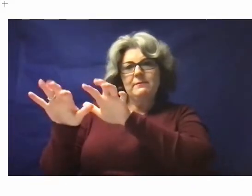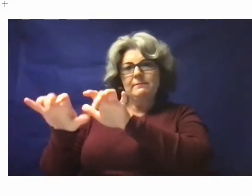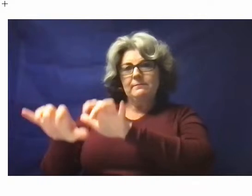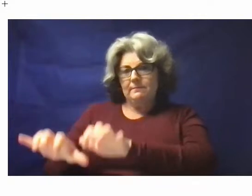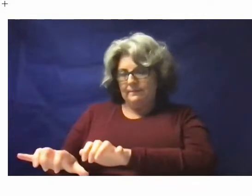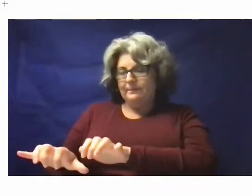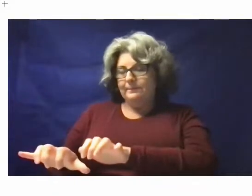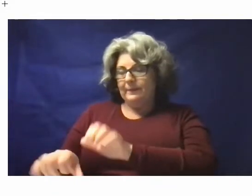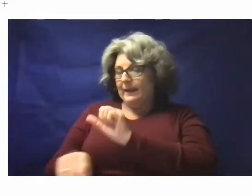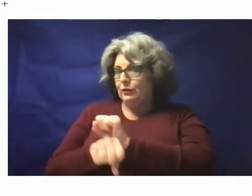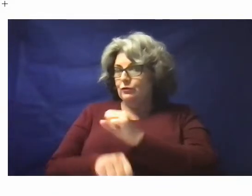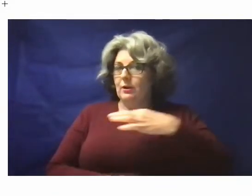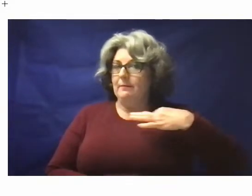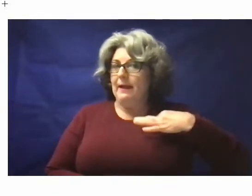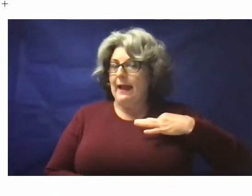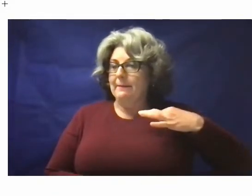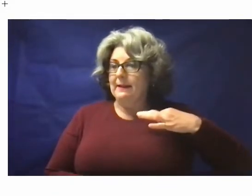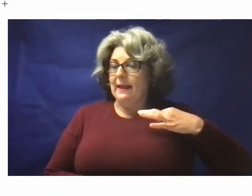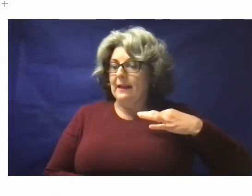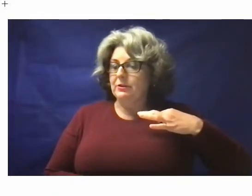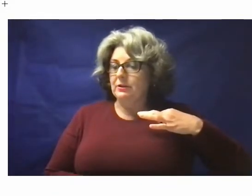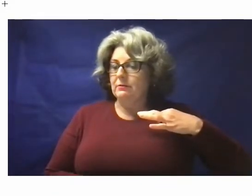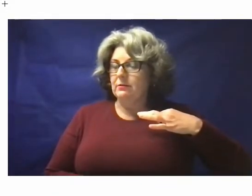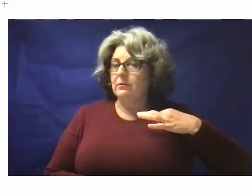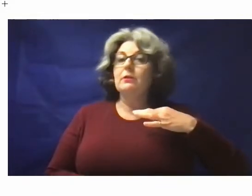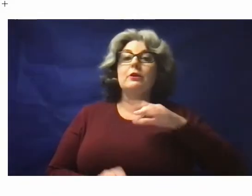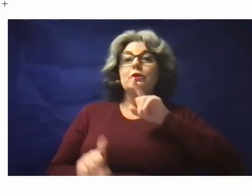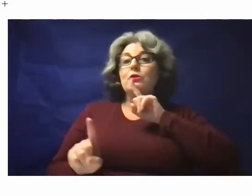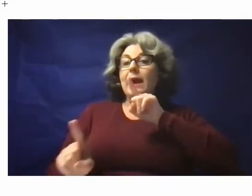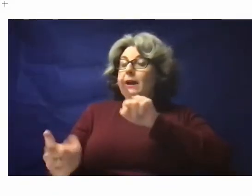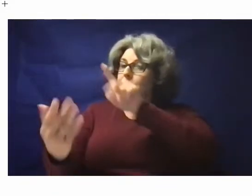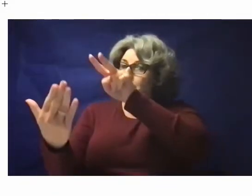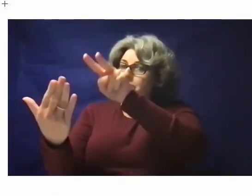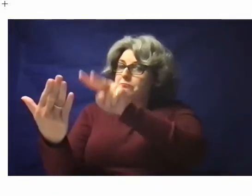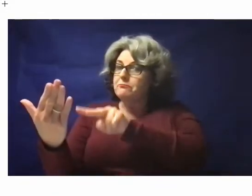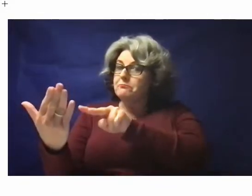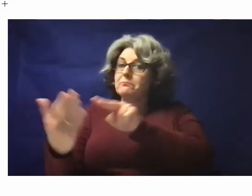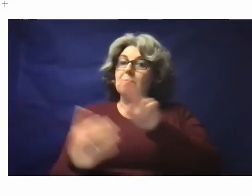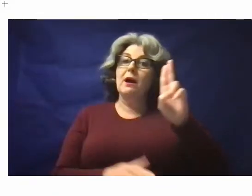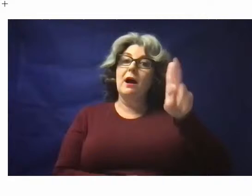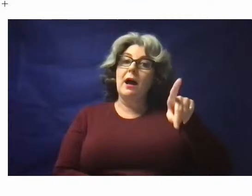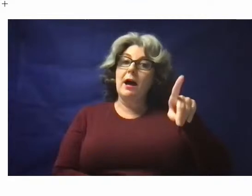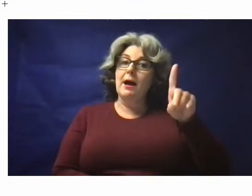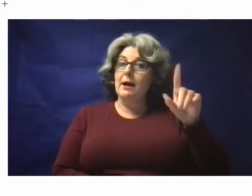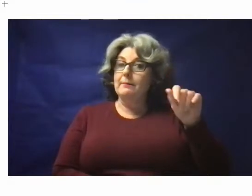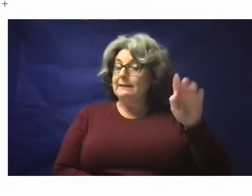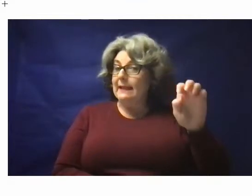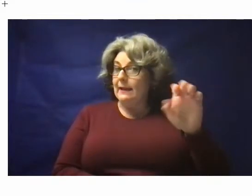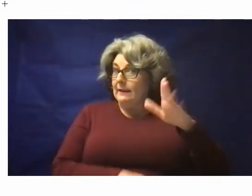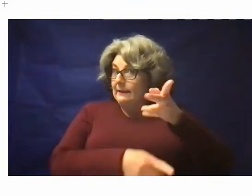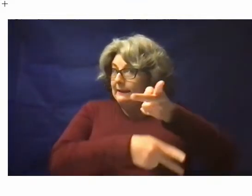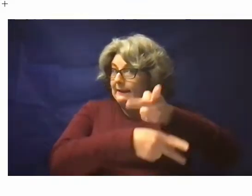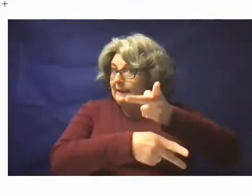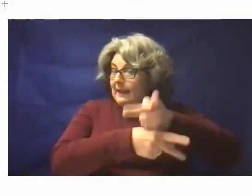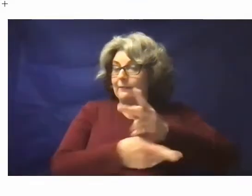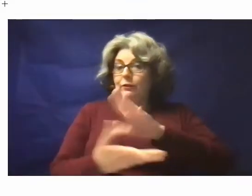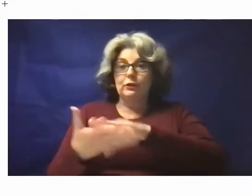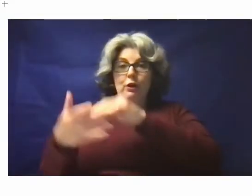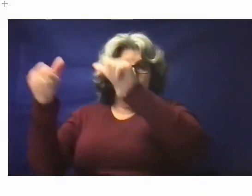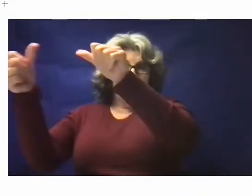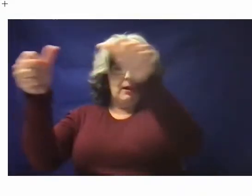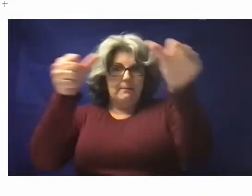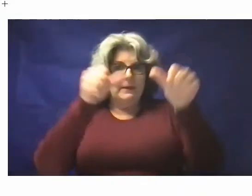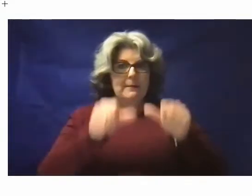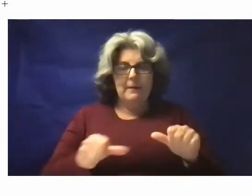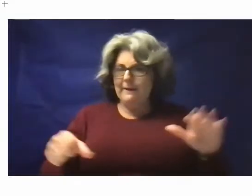job applications. So you can review your answers and simply update them when necessary, but be careful not to copy and paste without